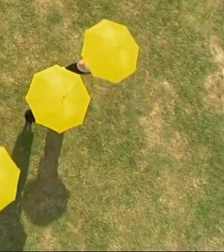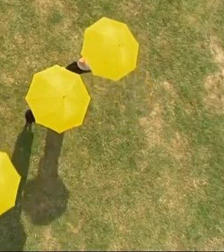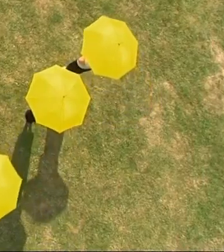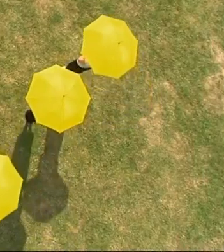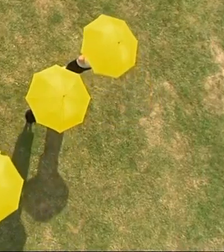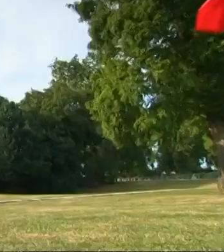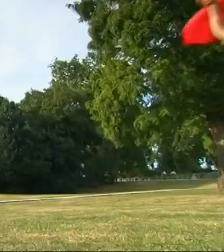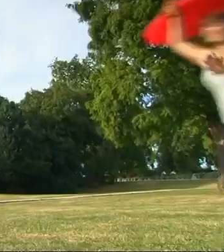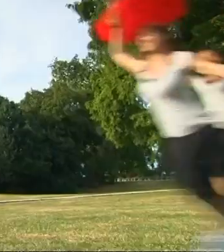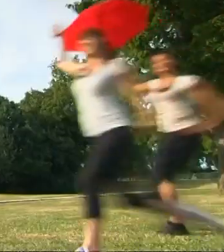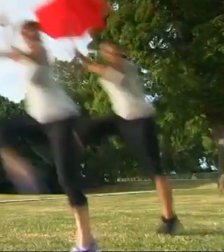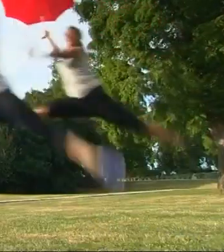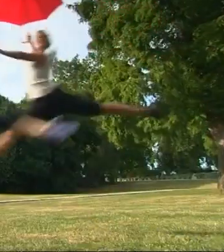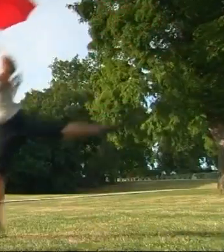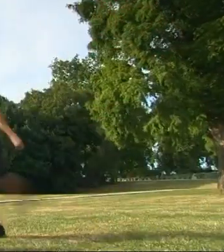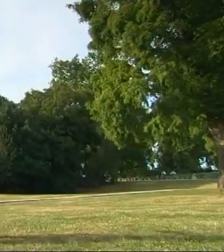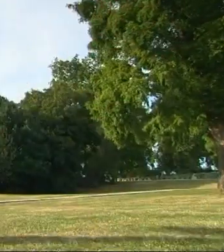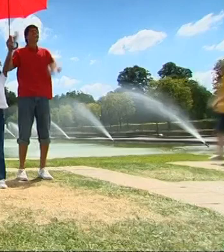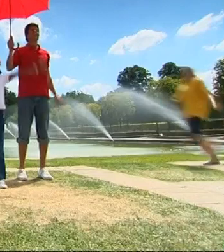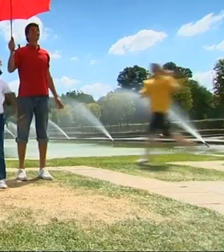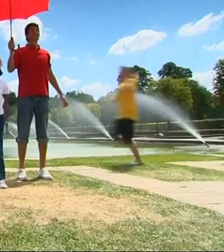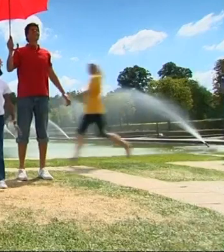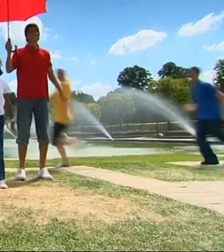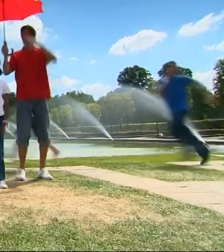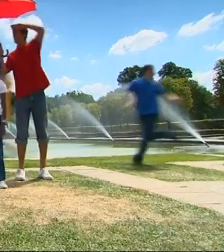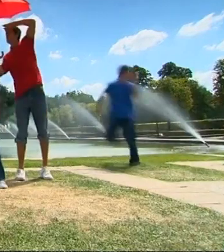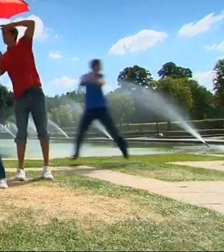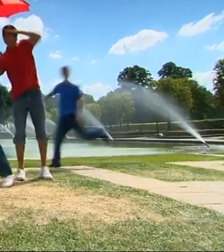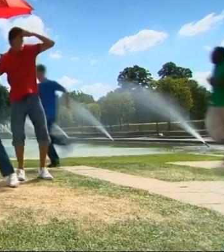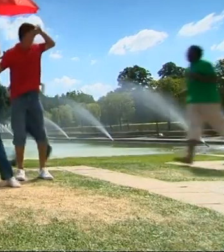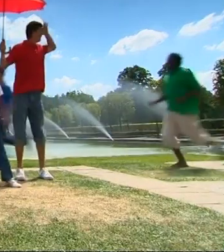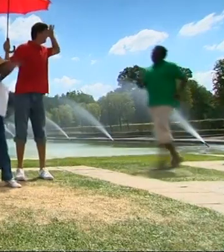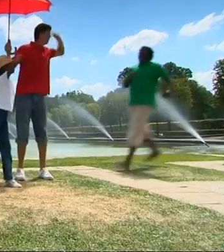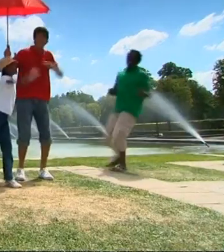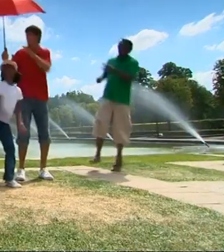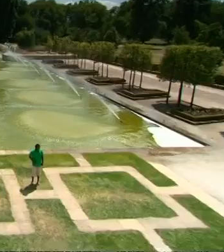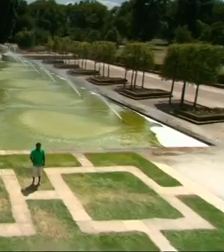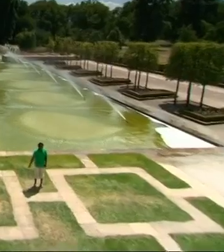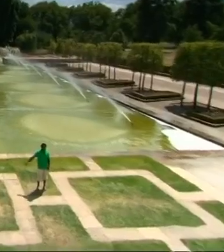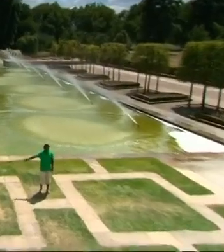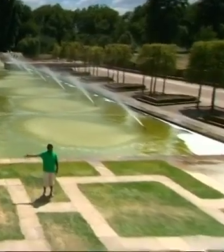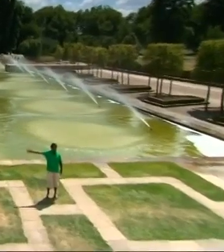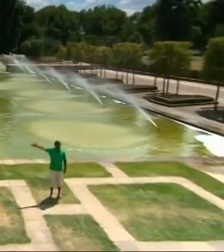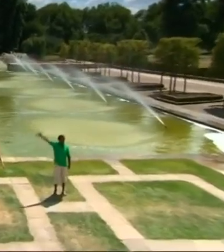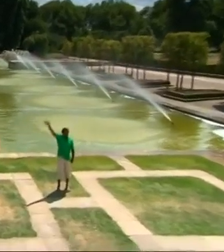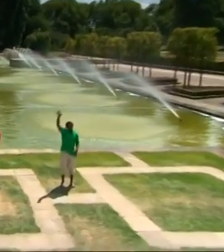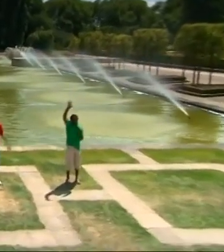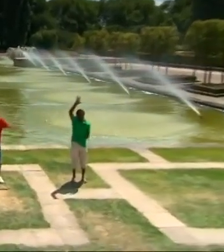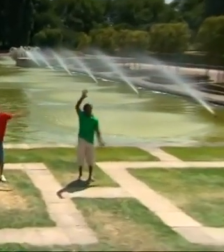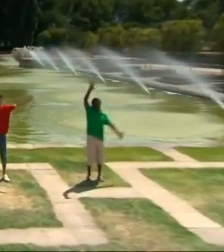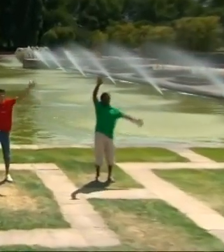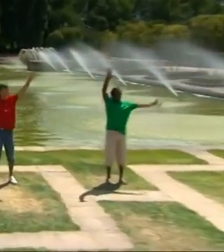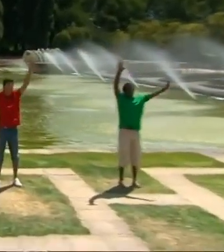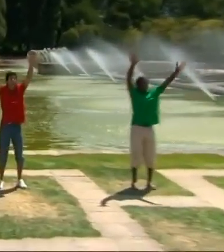beaming smile, Clouds with their heads held high. And skipping cloud to cloud, birds dancing blue. Summer, summer,